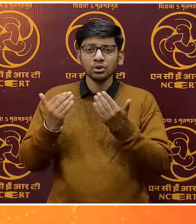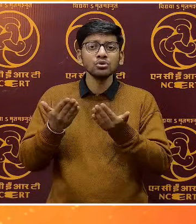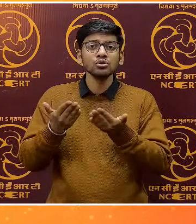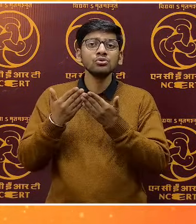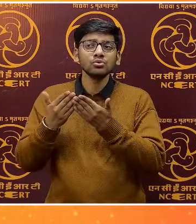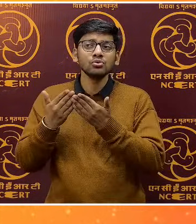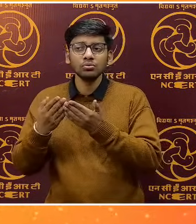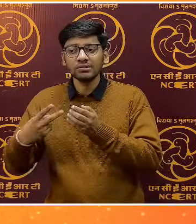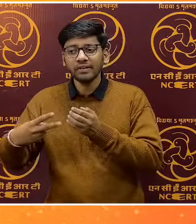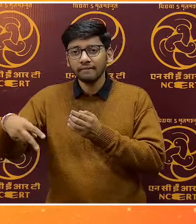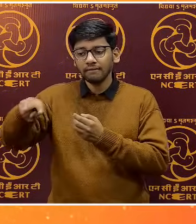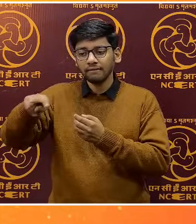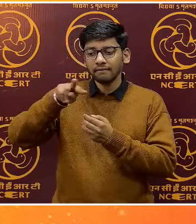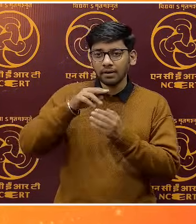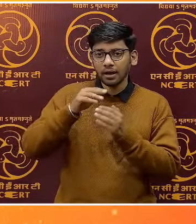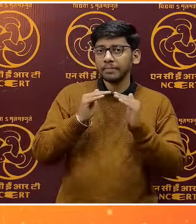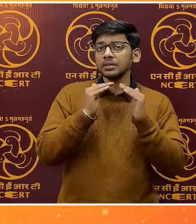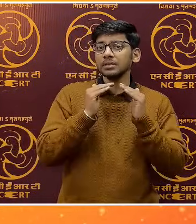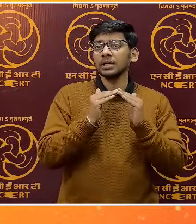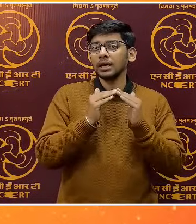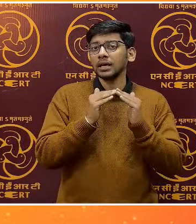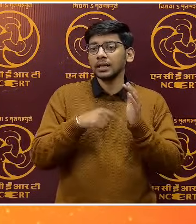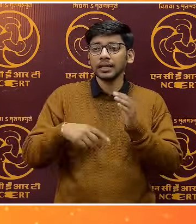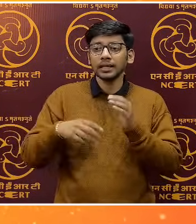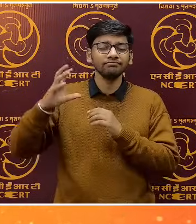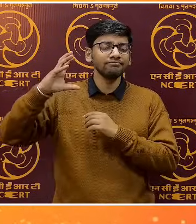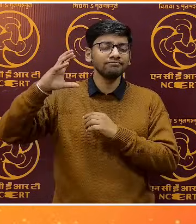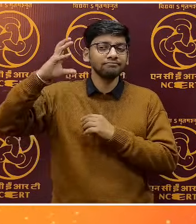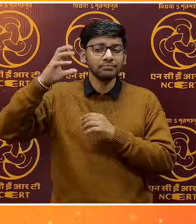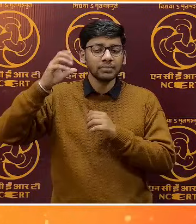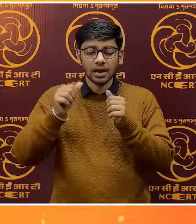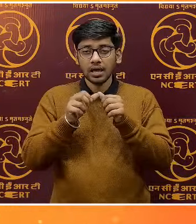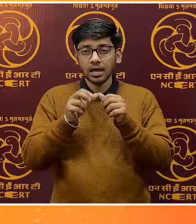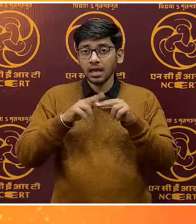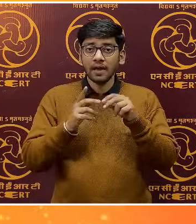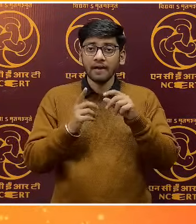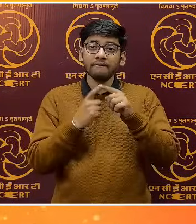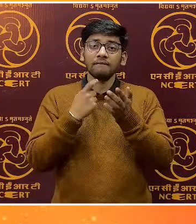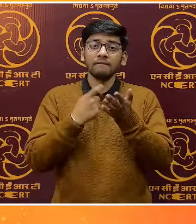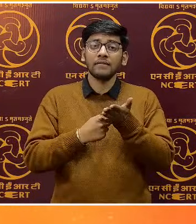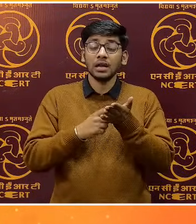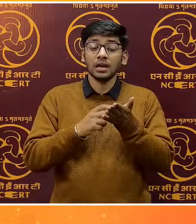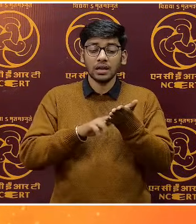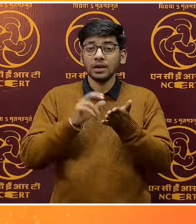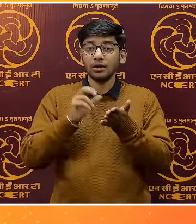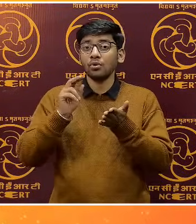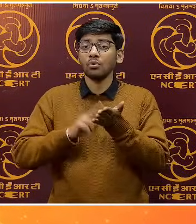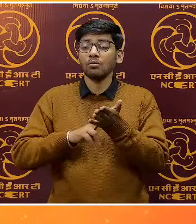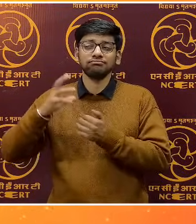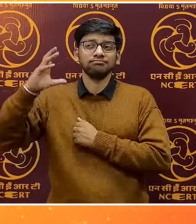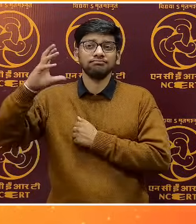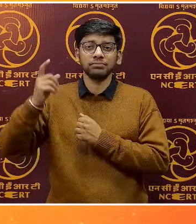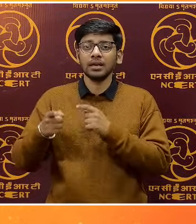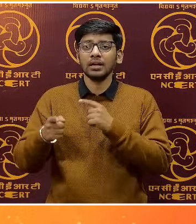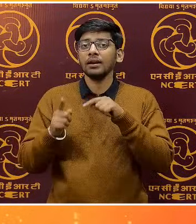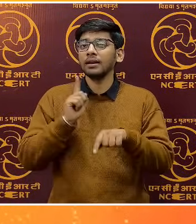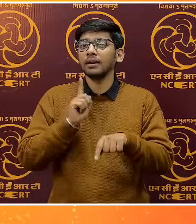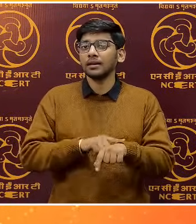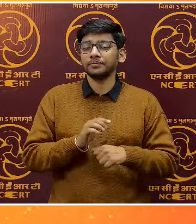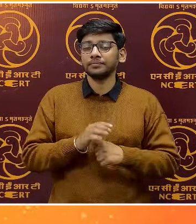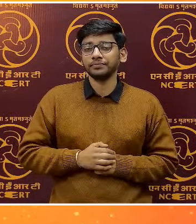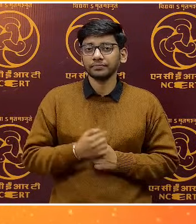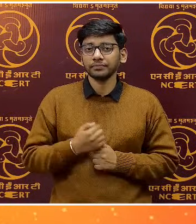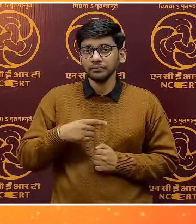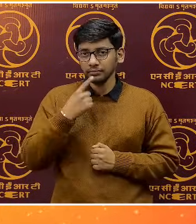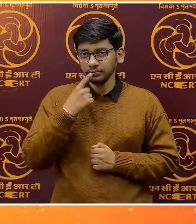definitely afternoon. Yes, that is afternoon. So we will put this pin to the afternoon, right? Then I will say